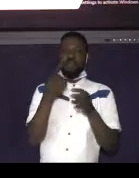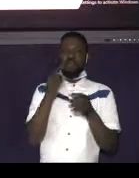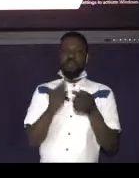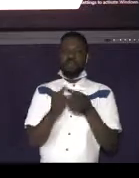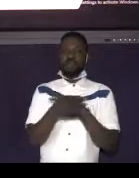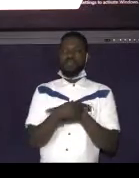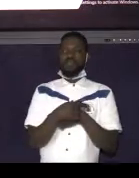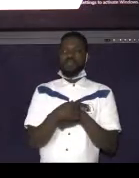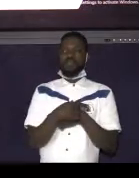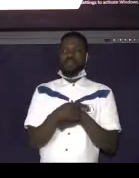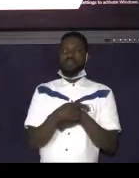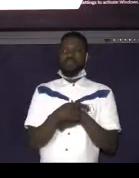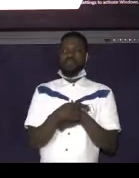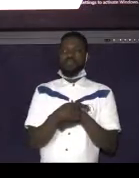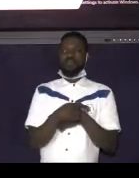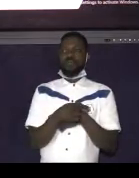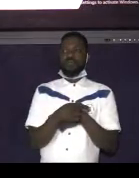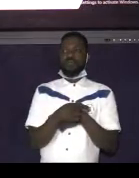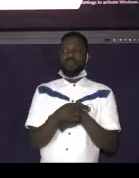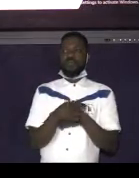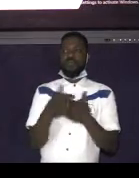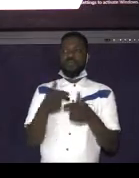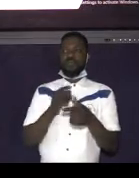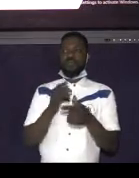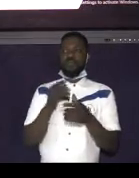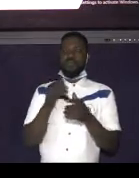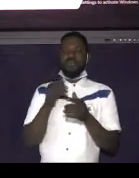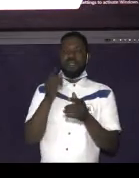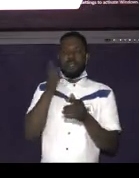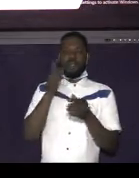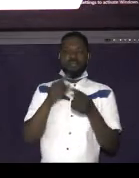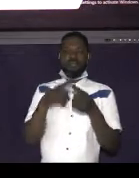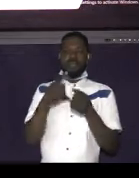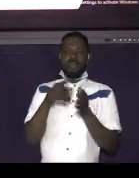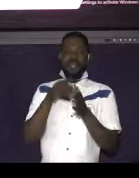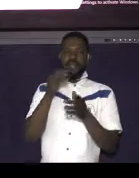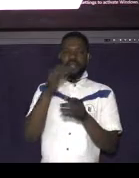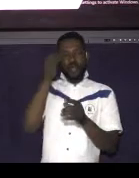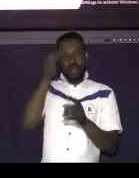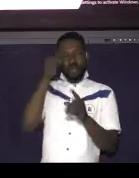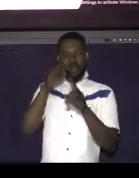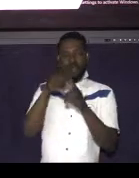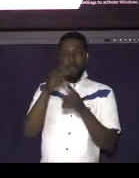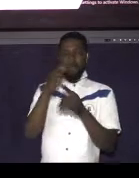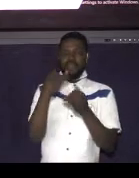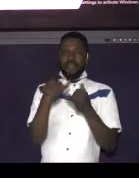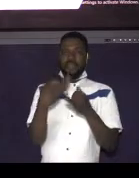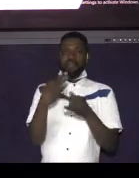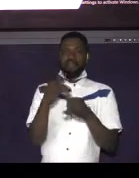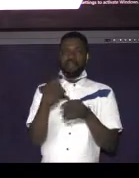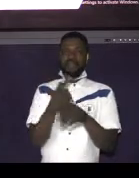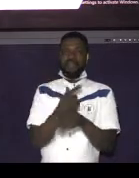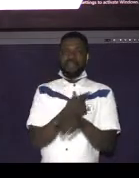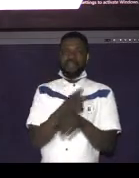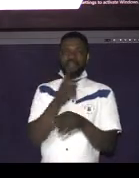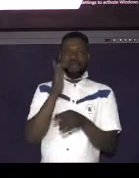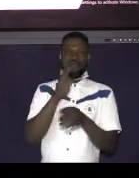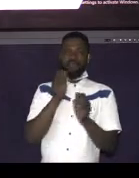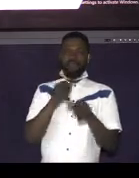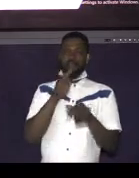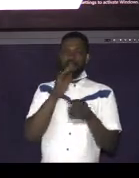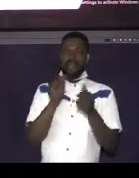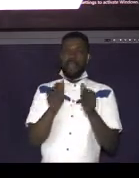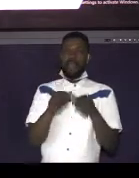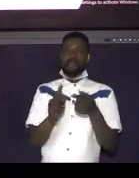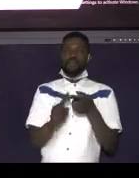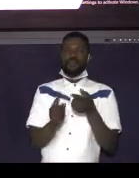today? So let's listen to the learning objective first. By the end of the lesson, you should be able